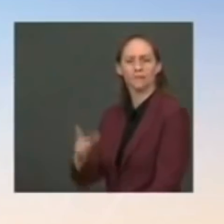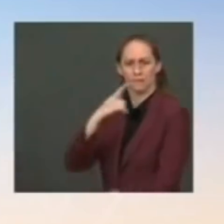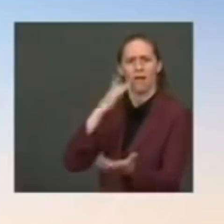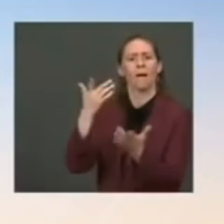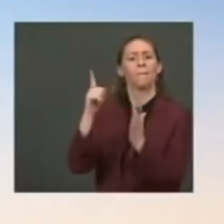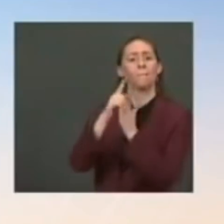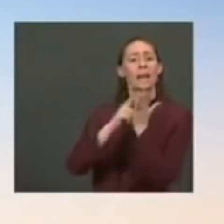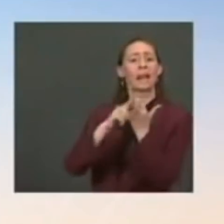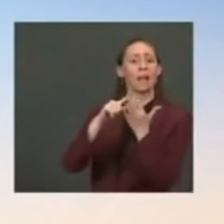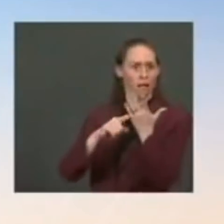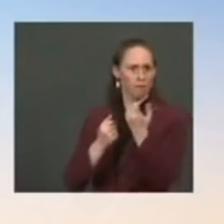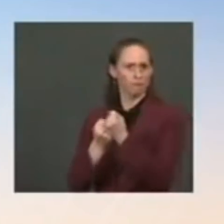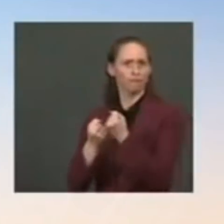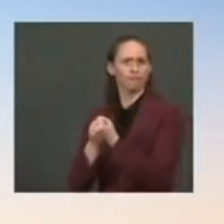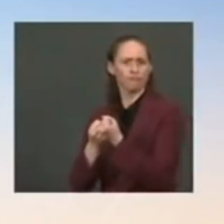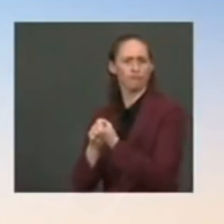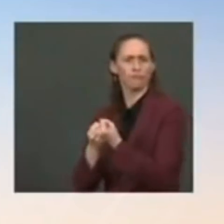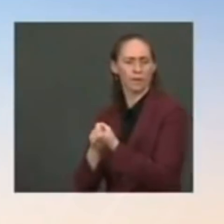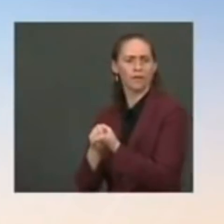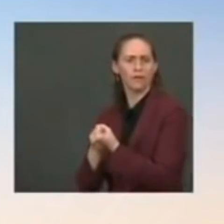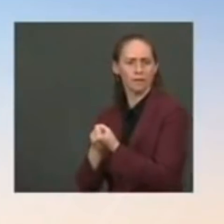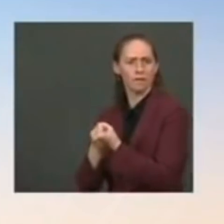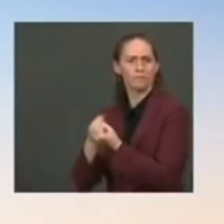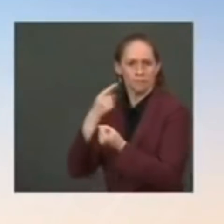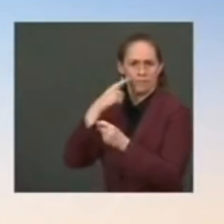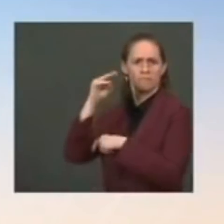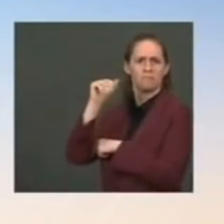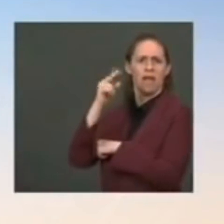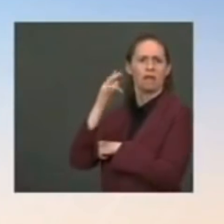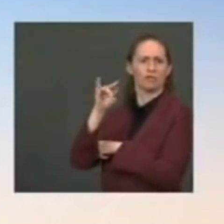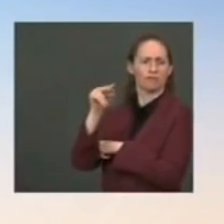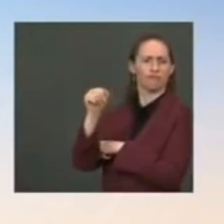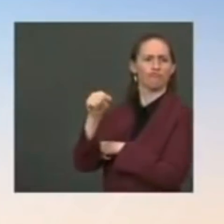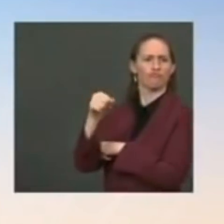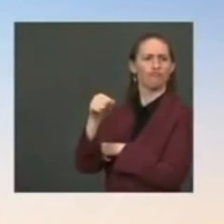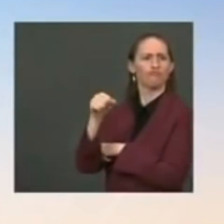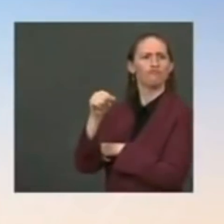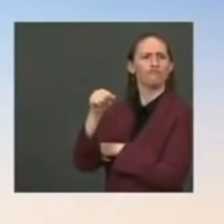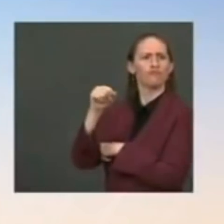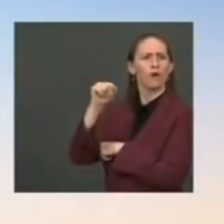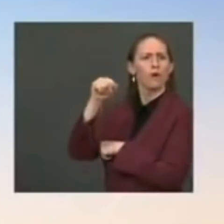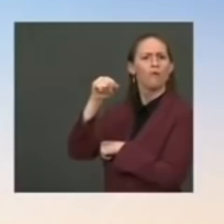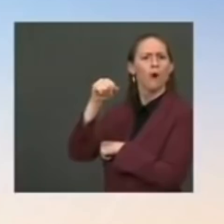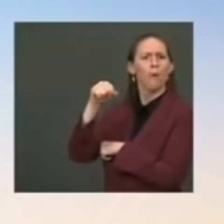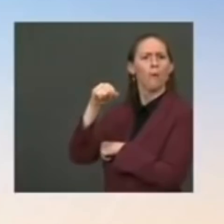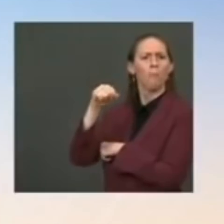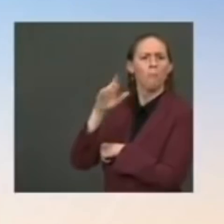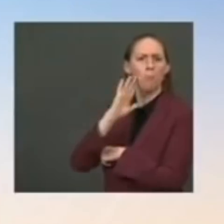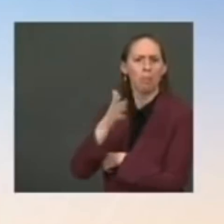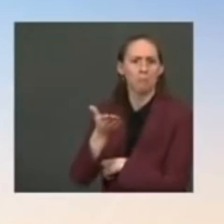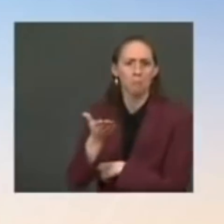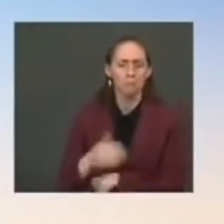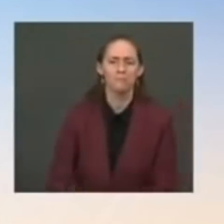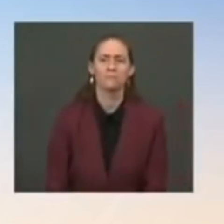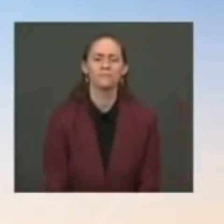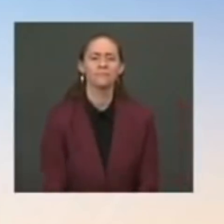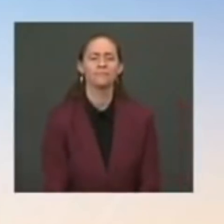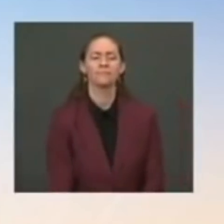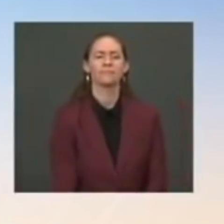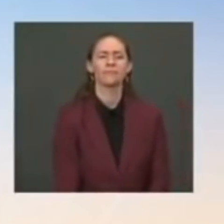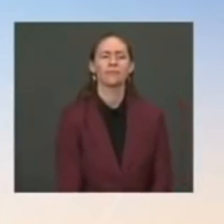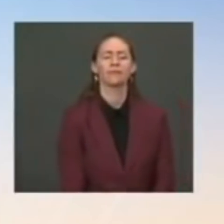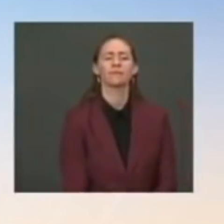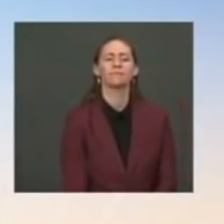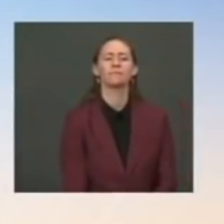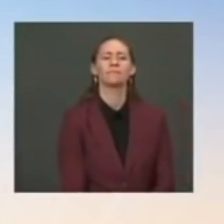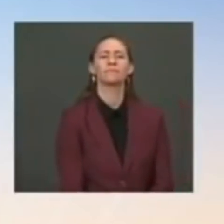test, and obviously that is something we feel we have every authority to do based on a 50-year-old law that Congress put into place